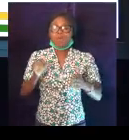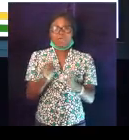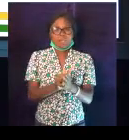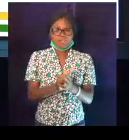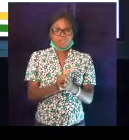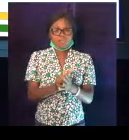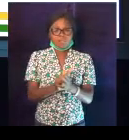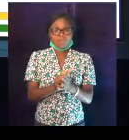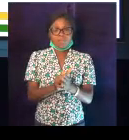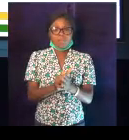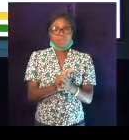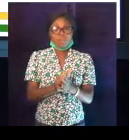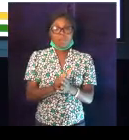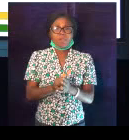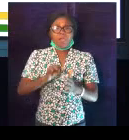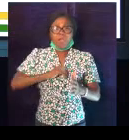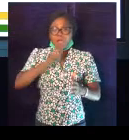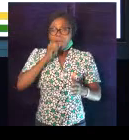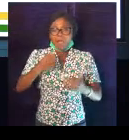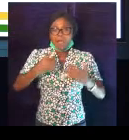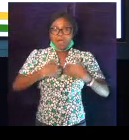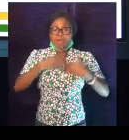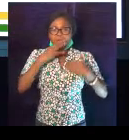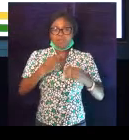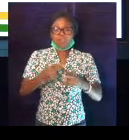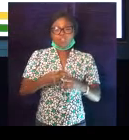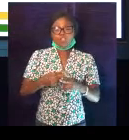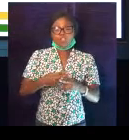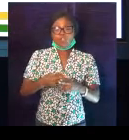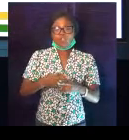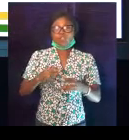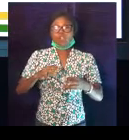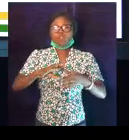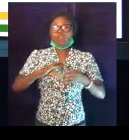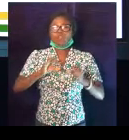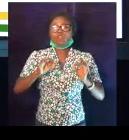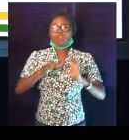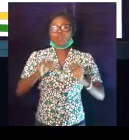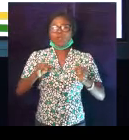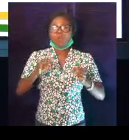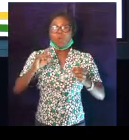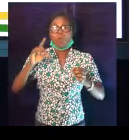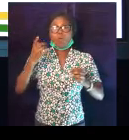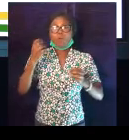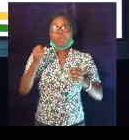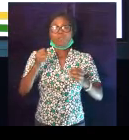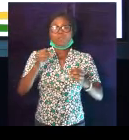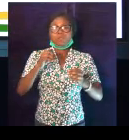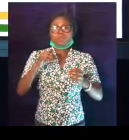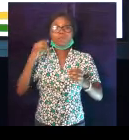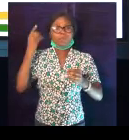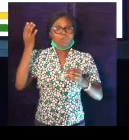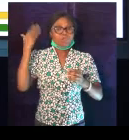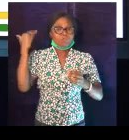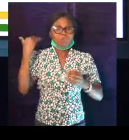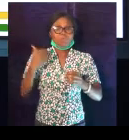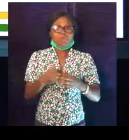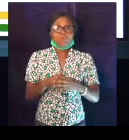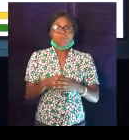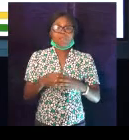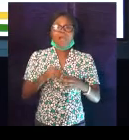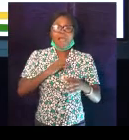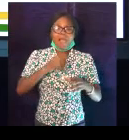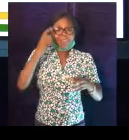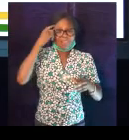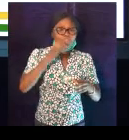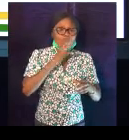in details to today's topic, I have a very short story. Once upon a time, I thought